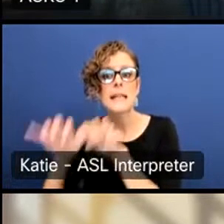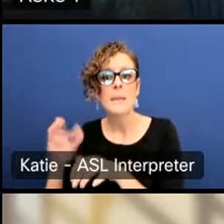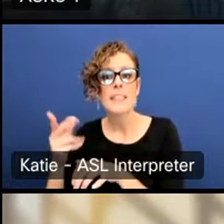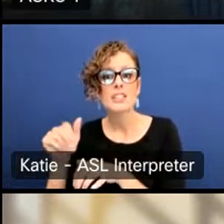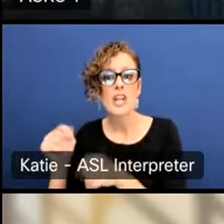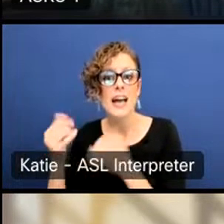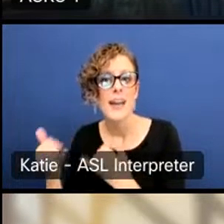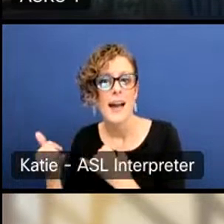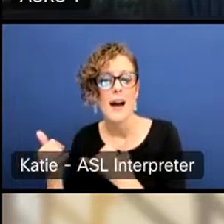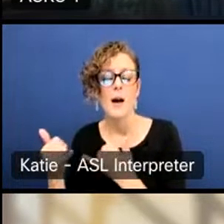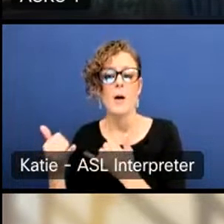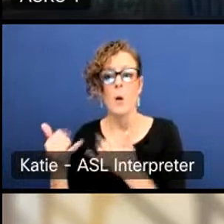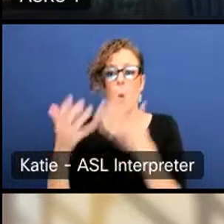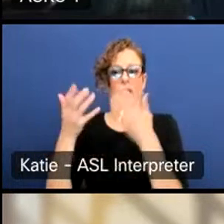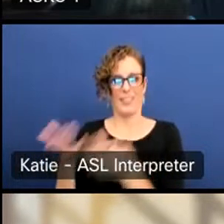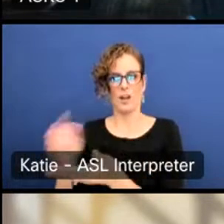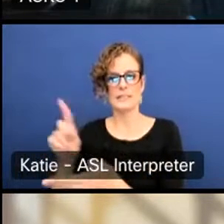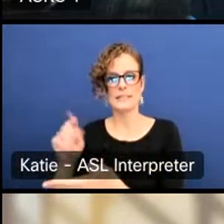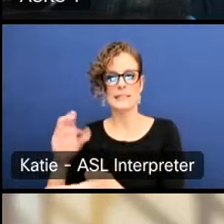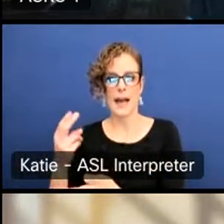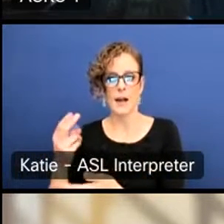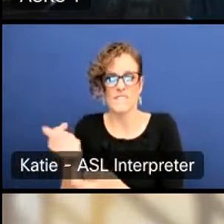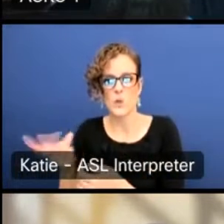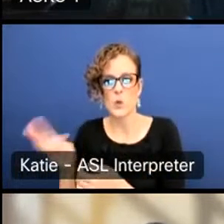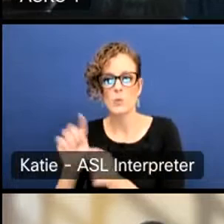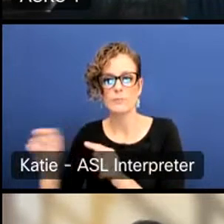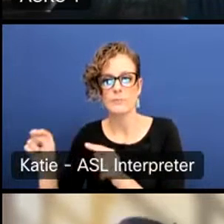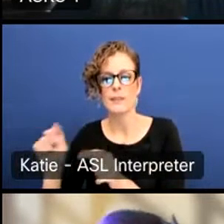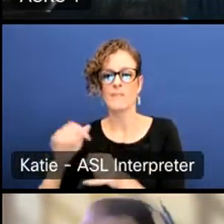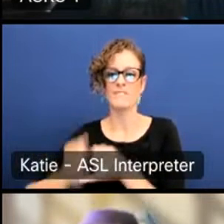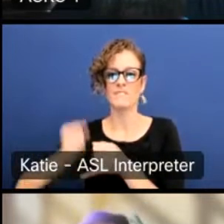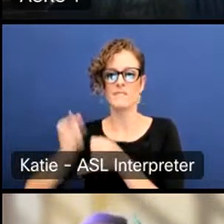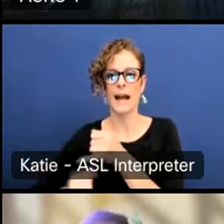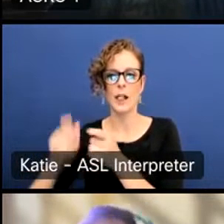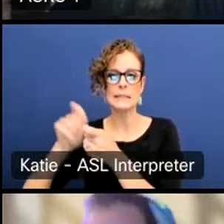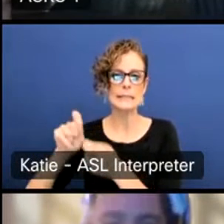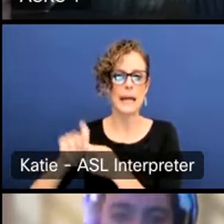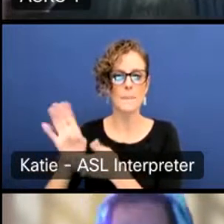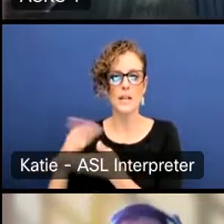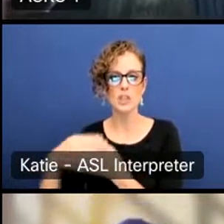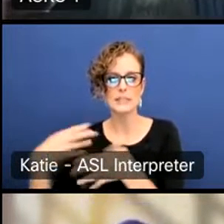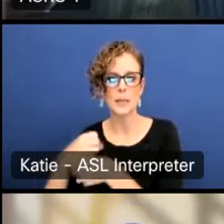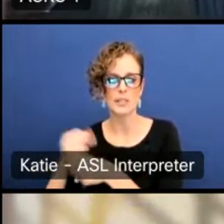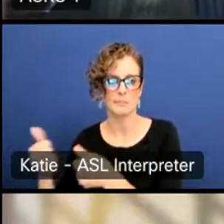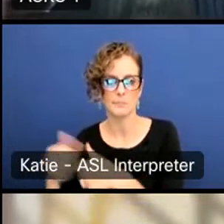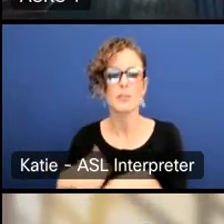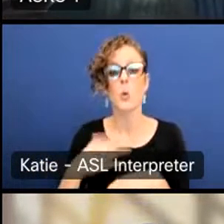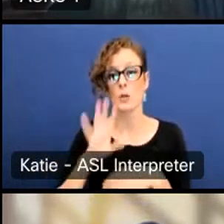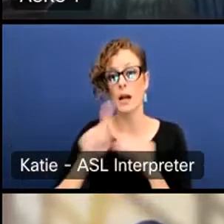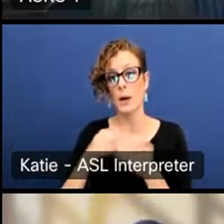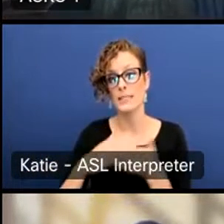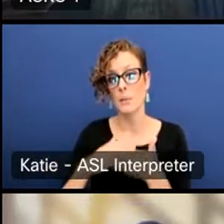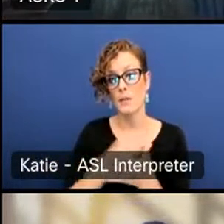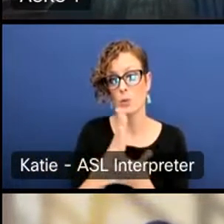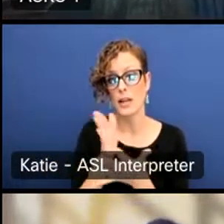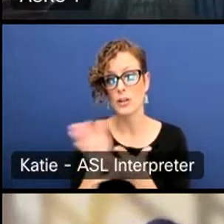and we can take some time to look at. Oh, we got a couple there. There you go. Final detailed budget summary. So again, we can talk about some of those areas. I did get a